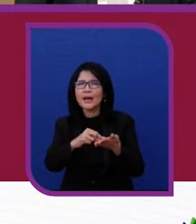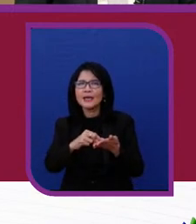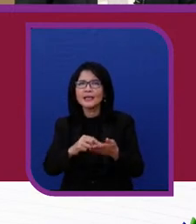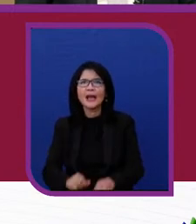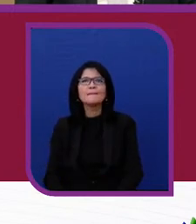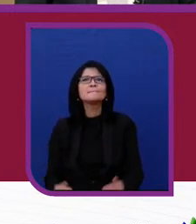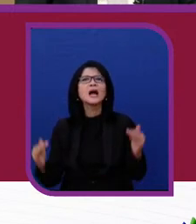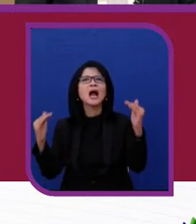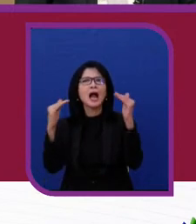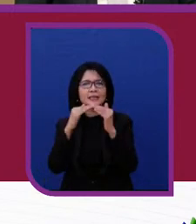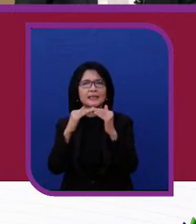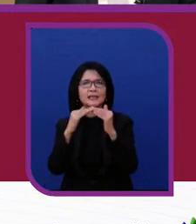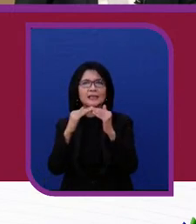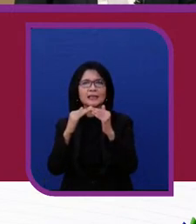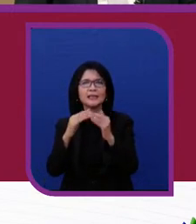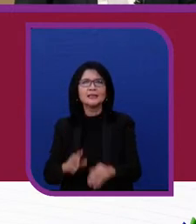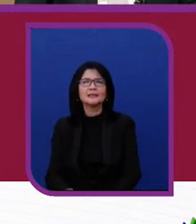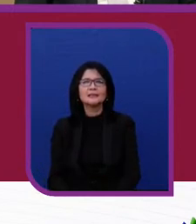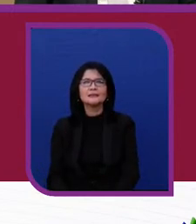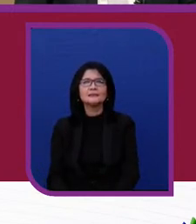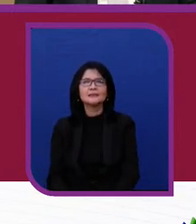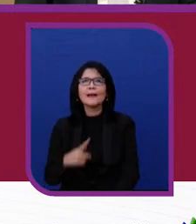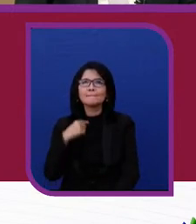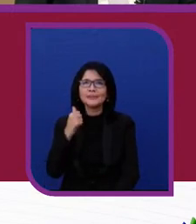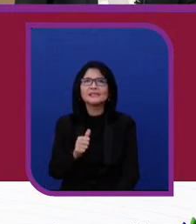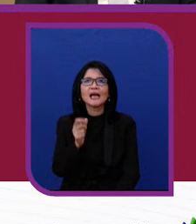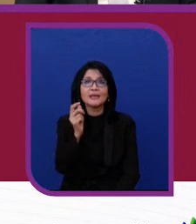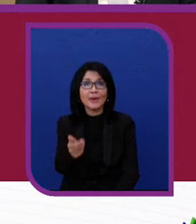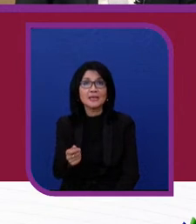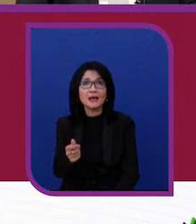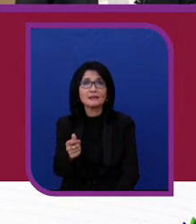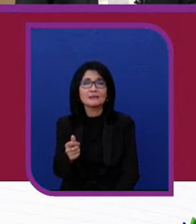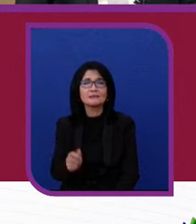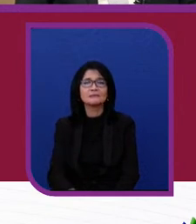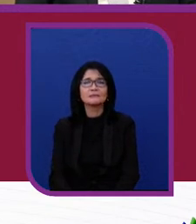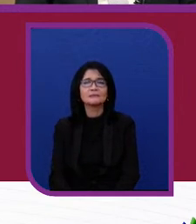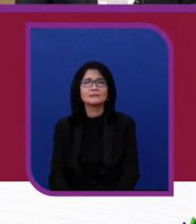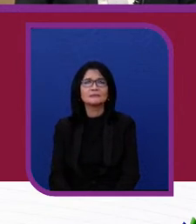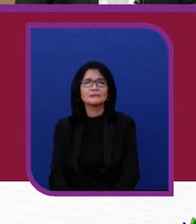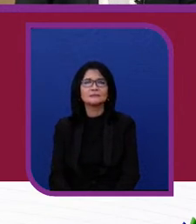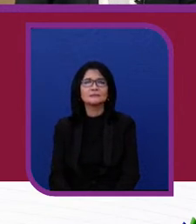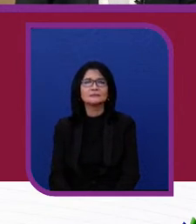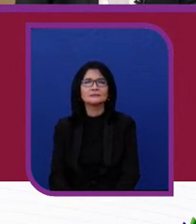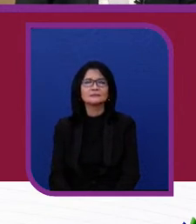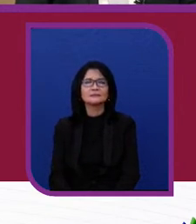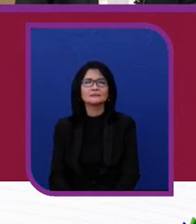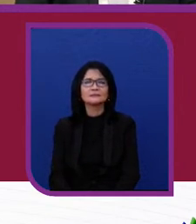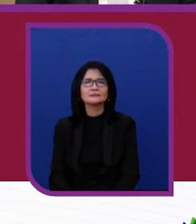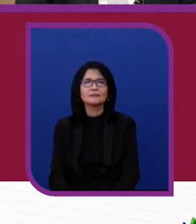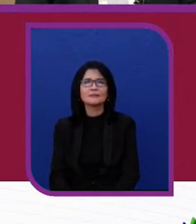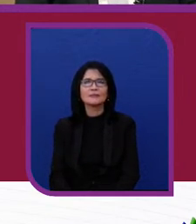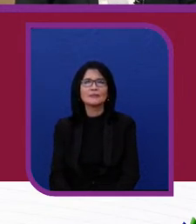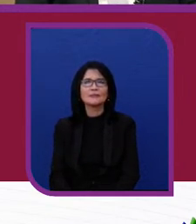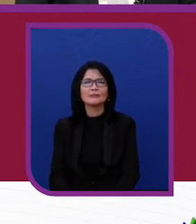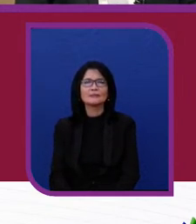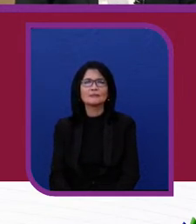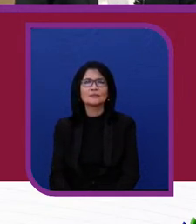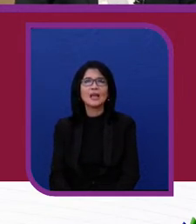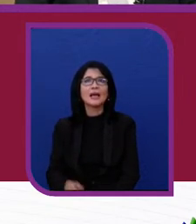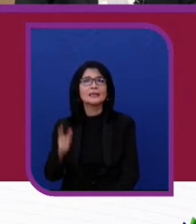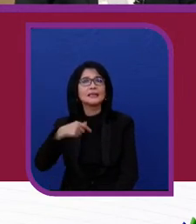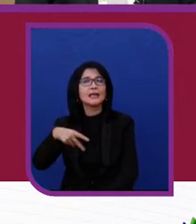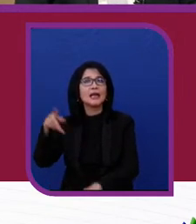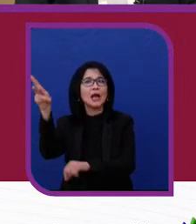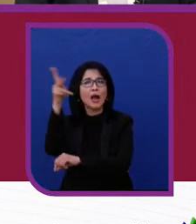and the citation Genius isn't other work in progress project anophele the near future